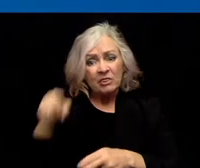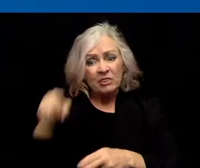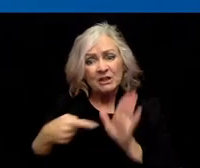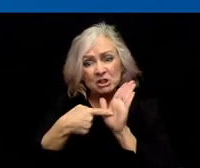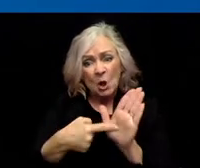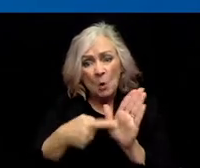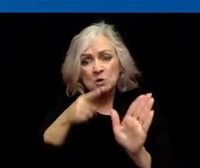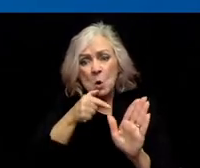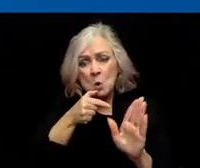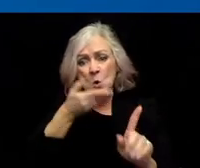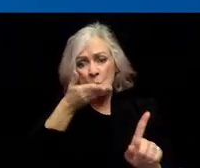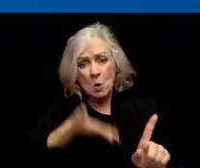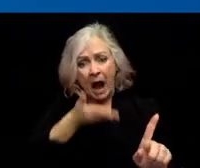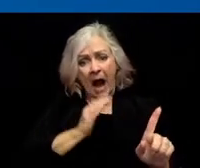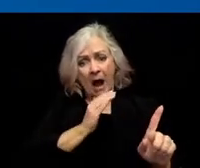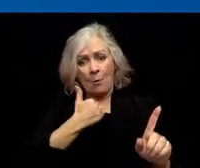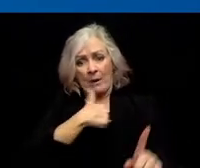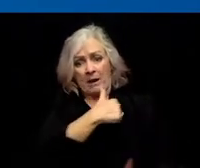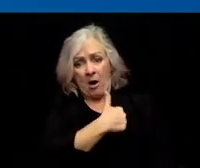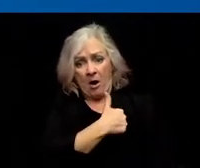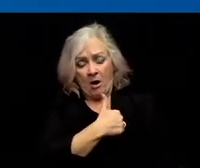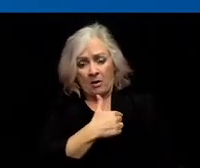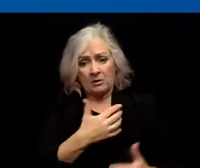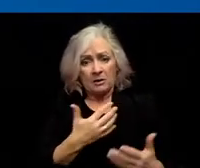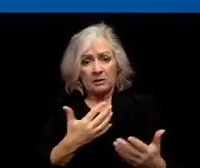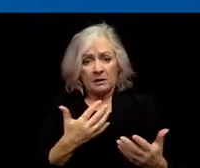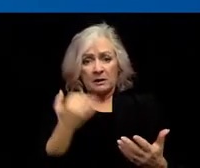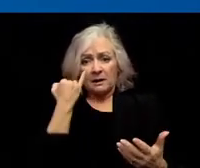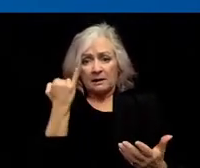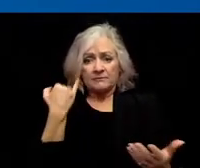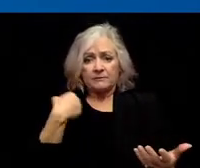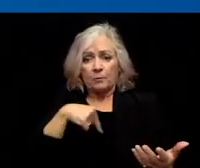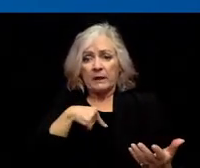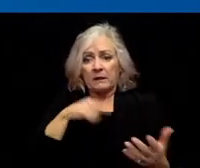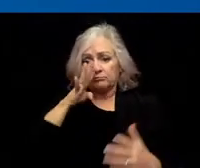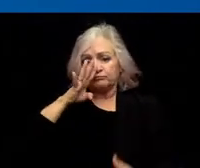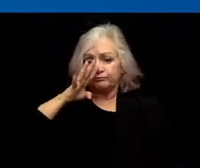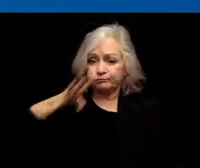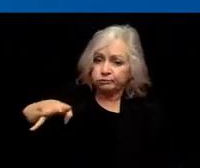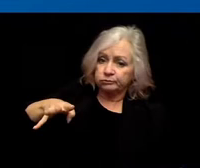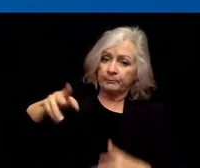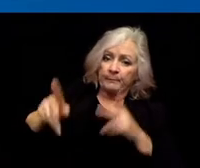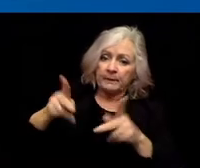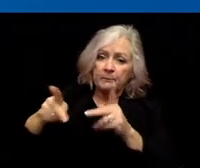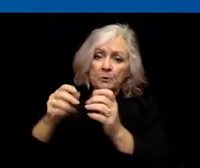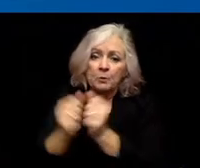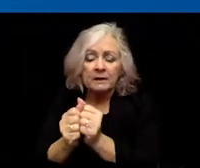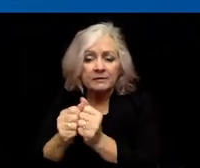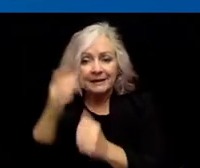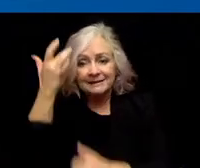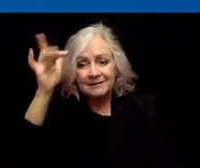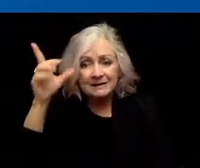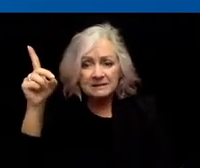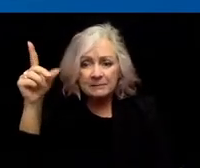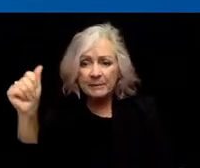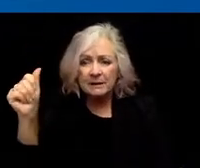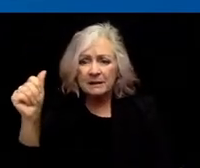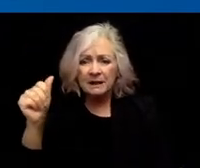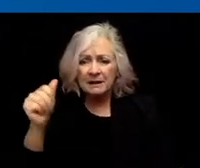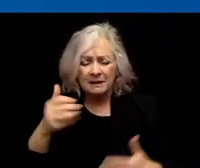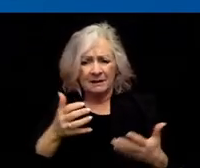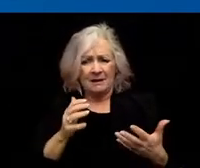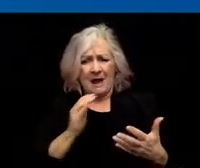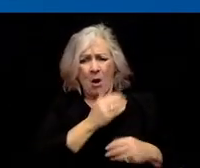society, because if we can't help those with intellectual and developmental disabilities, what kind of society are